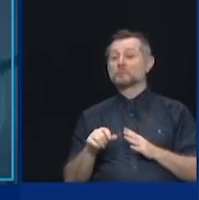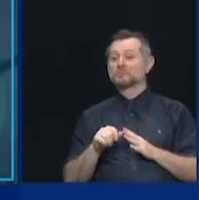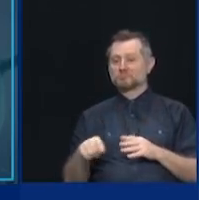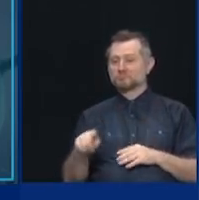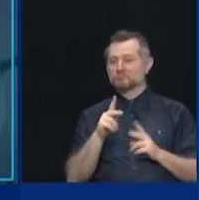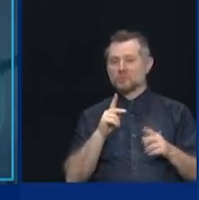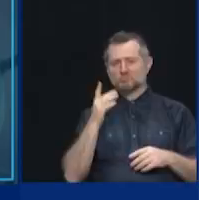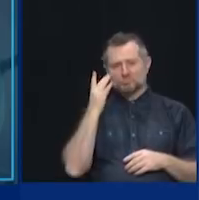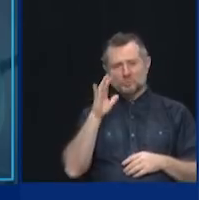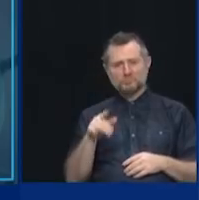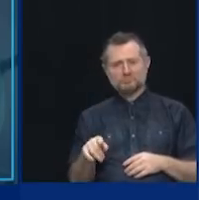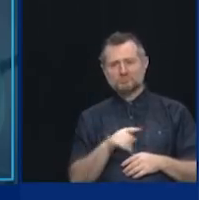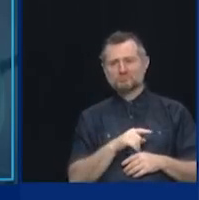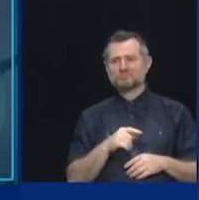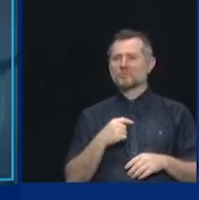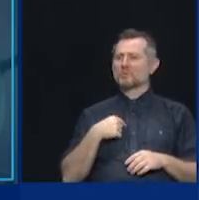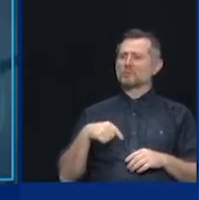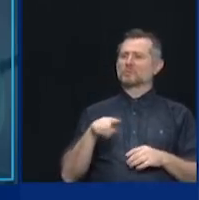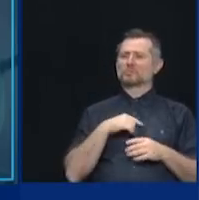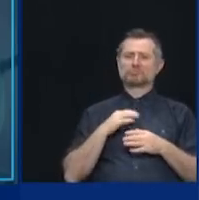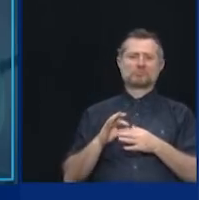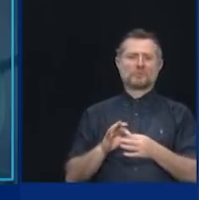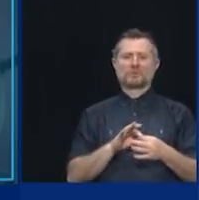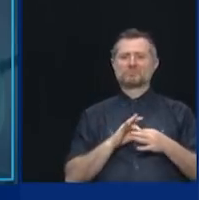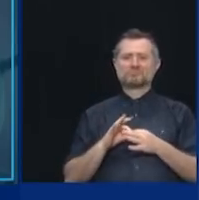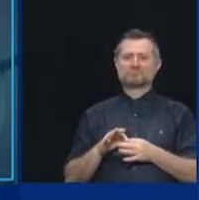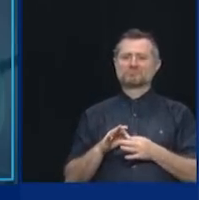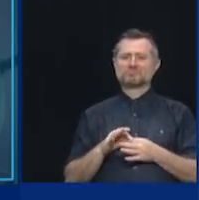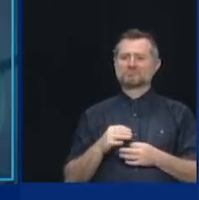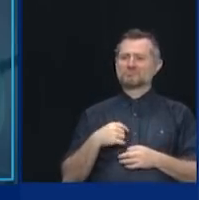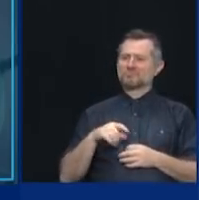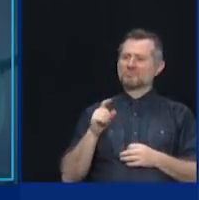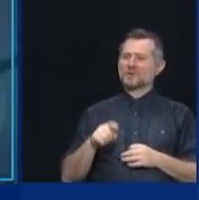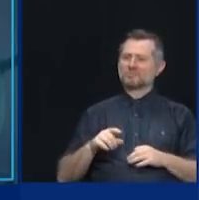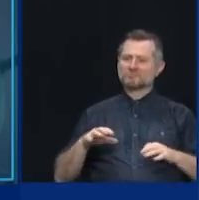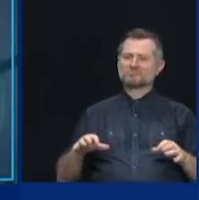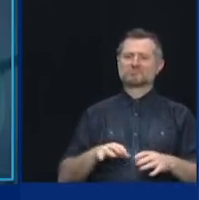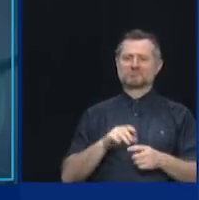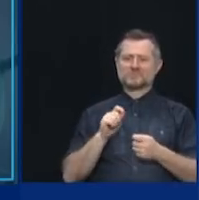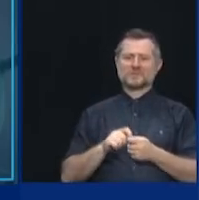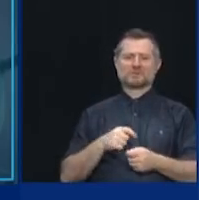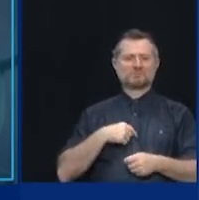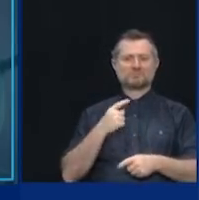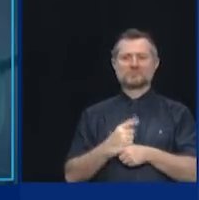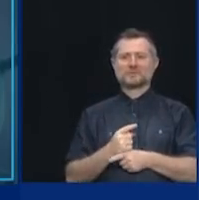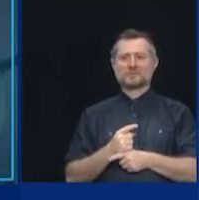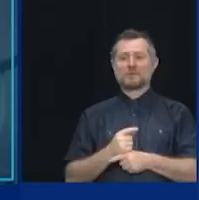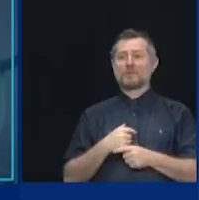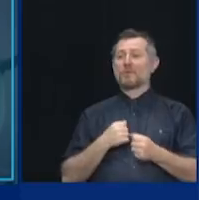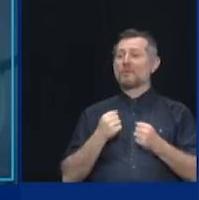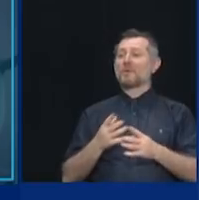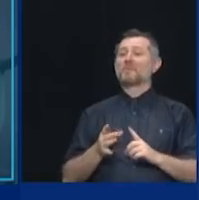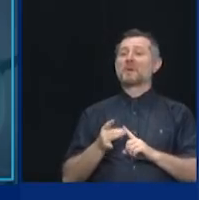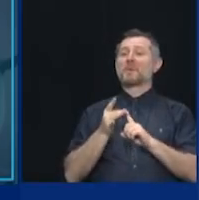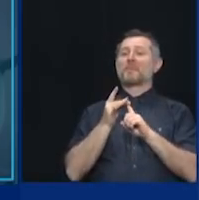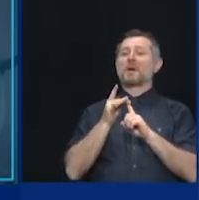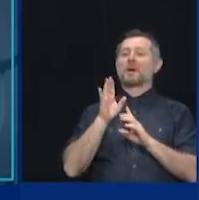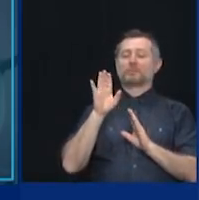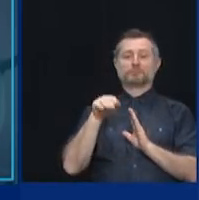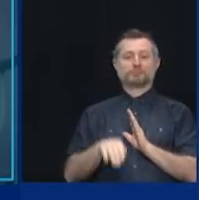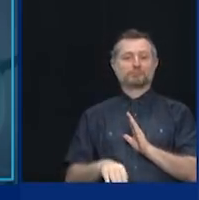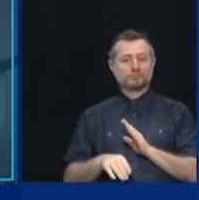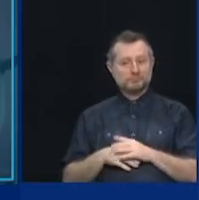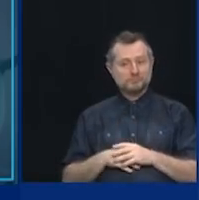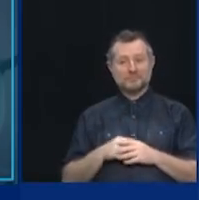they were united, and they did what they had to do, and they got the infection rate down. But now we're starting to write a